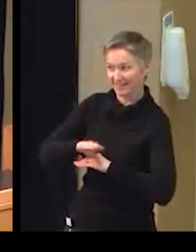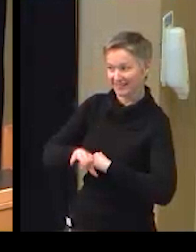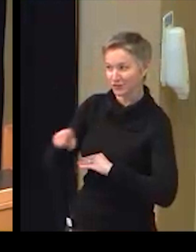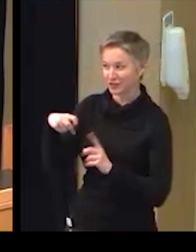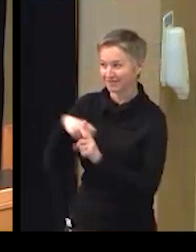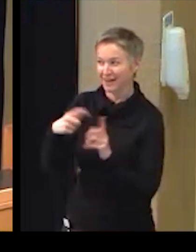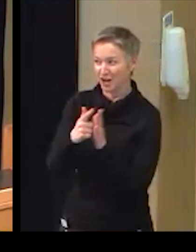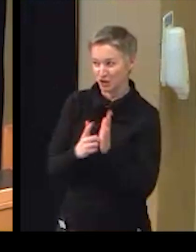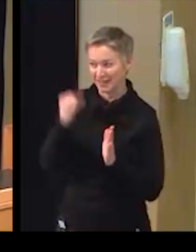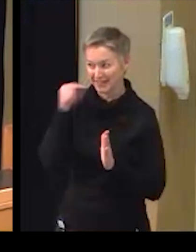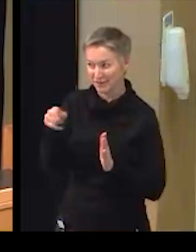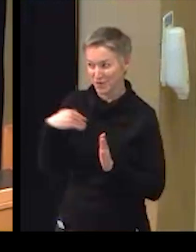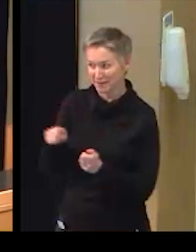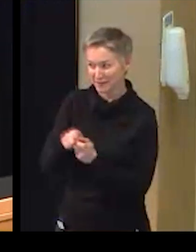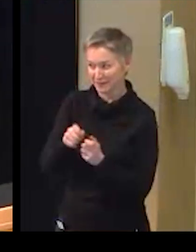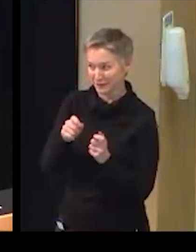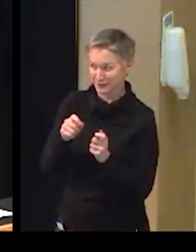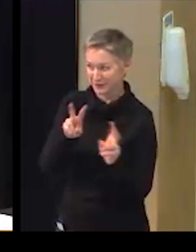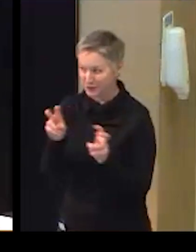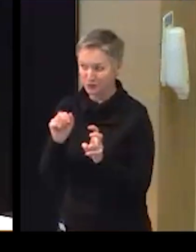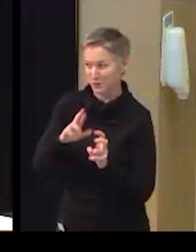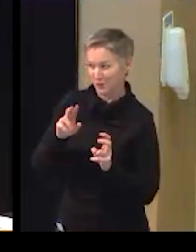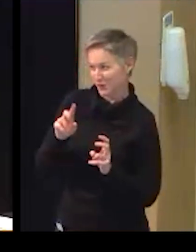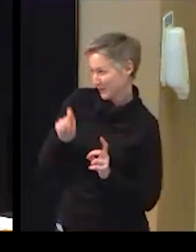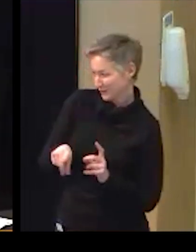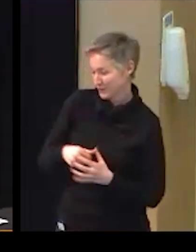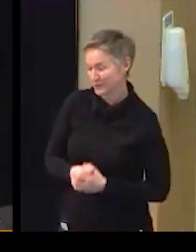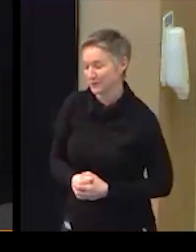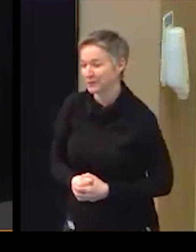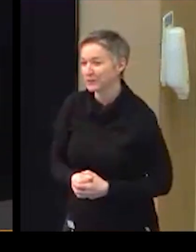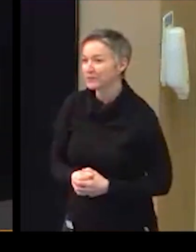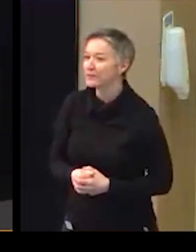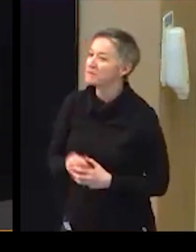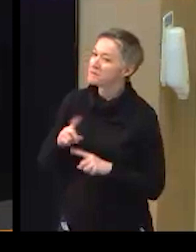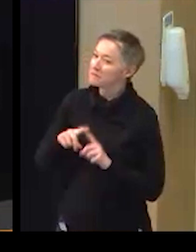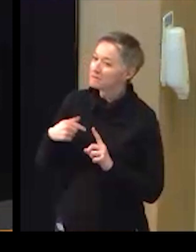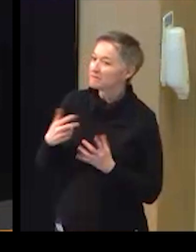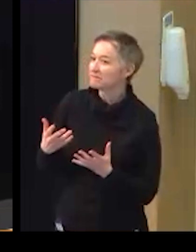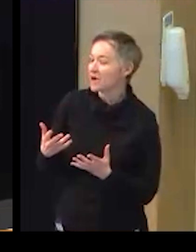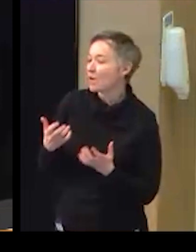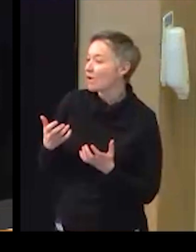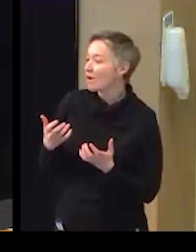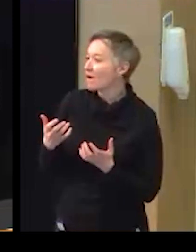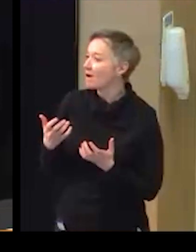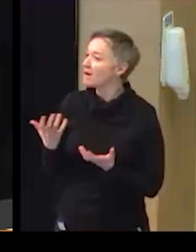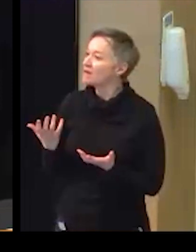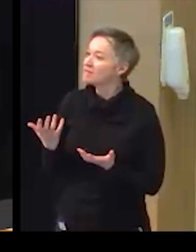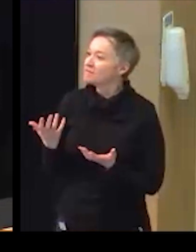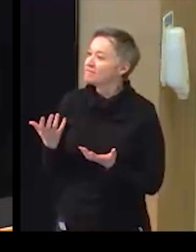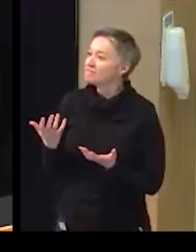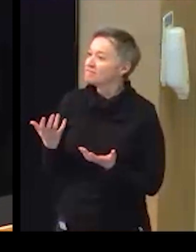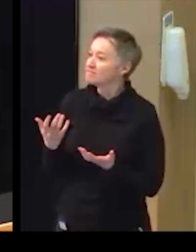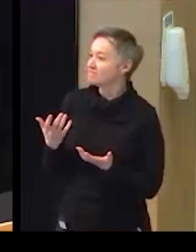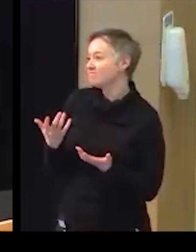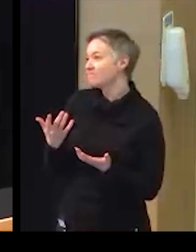if you have a particular question or problem. But nevertheless, I want to give the healthcare